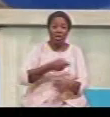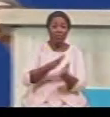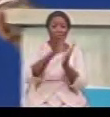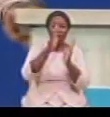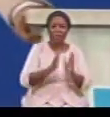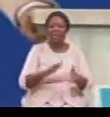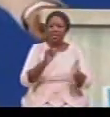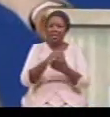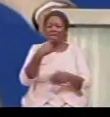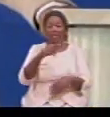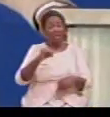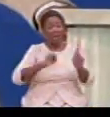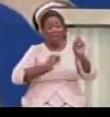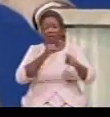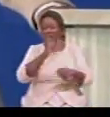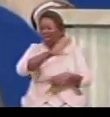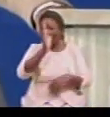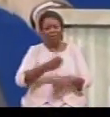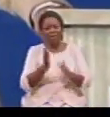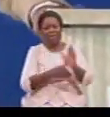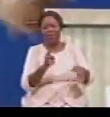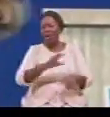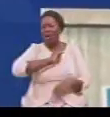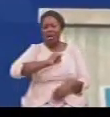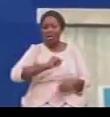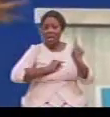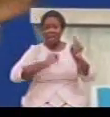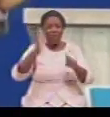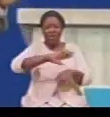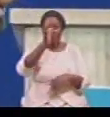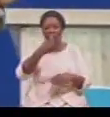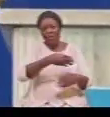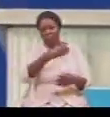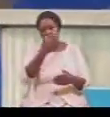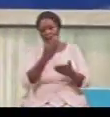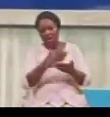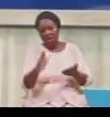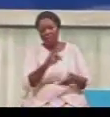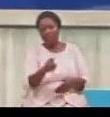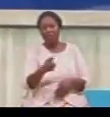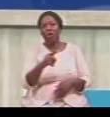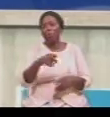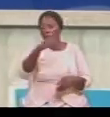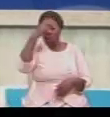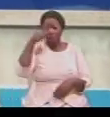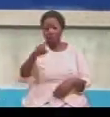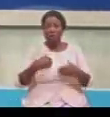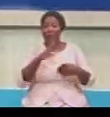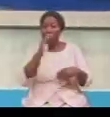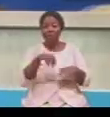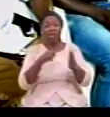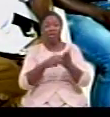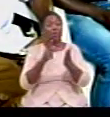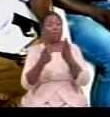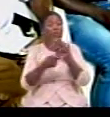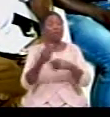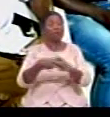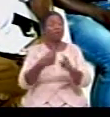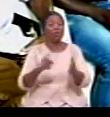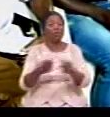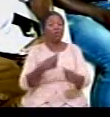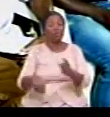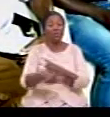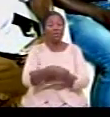says, I'll never leave you, I'll never forsake you. You've been at the crusade from the first